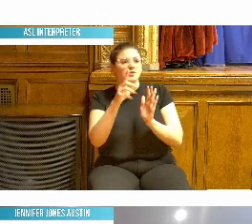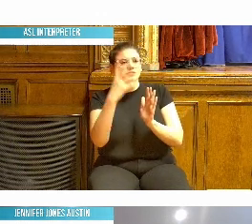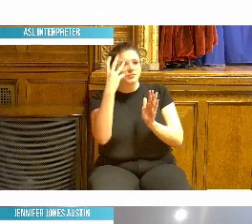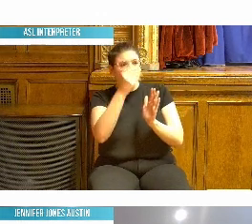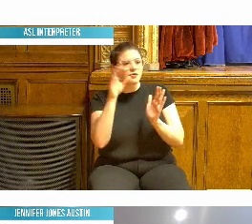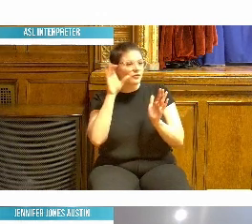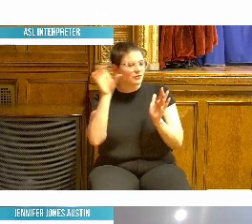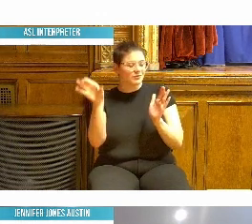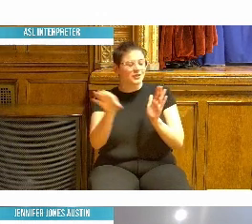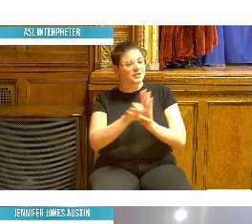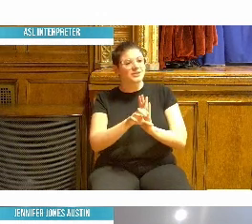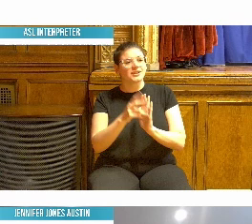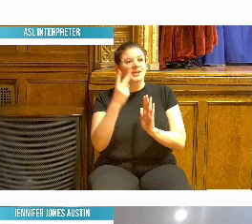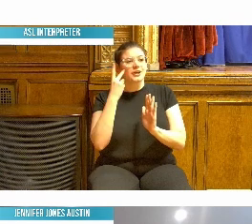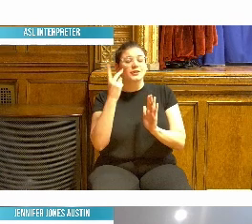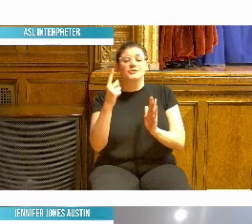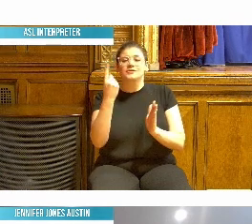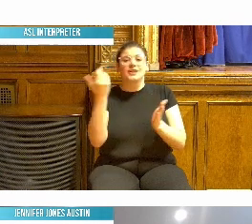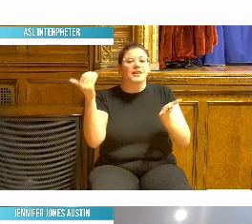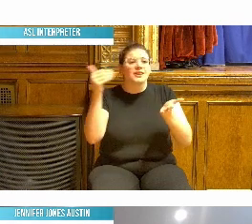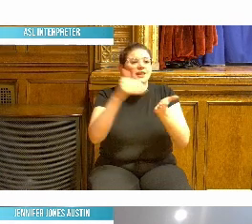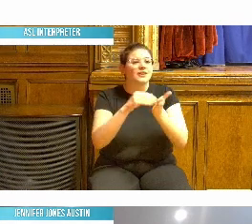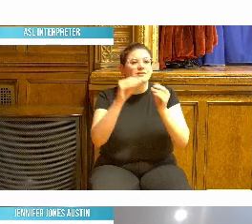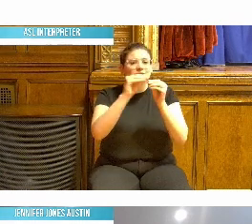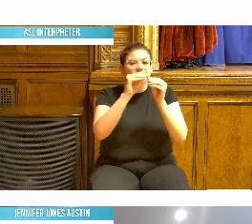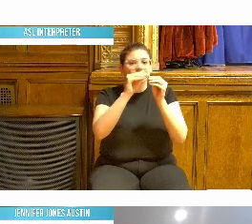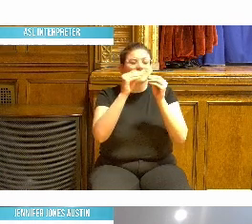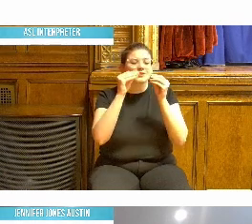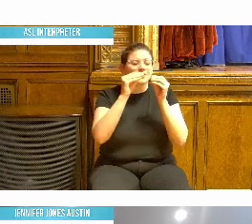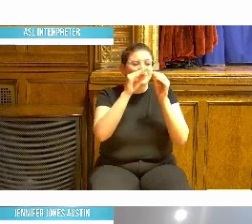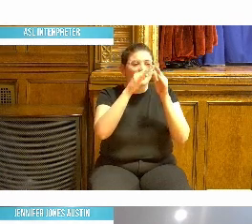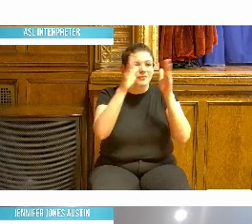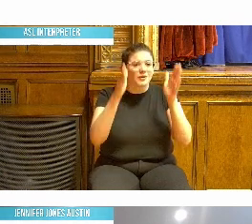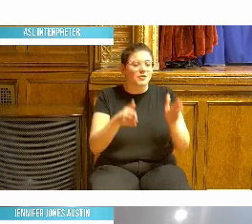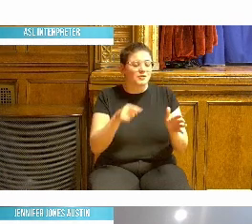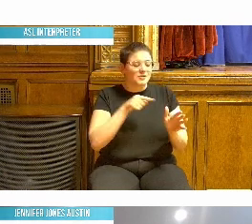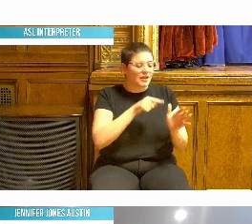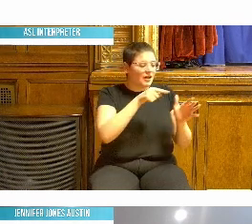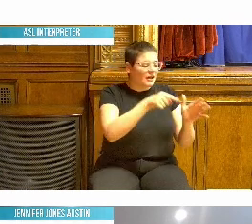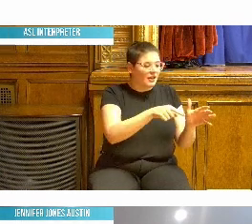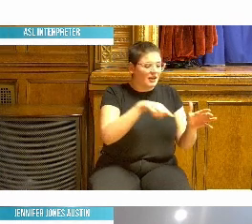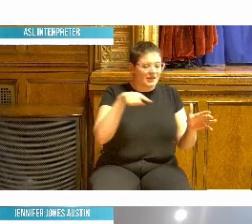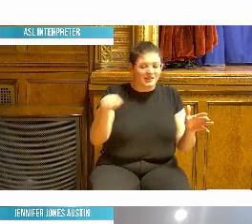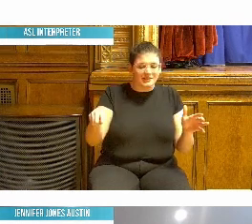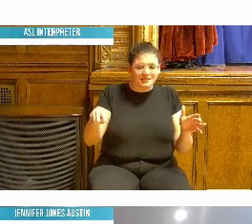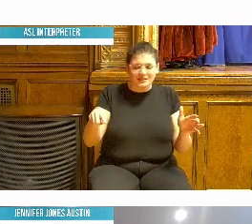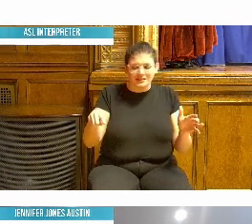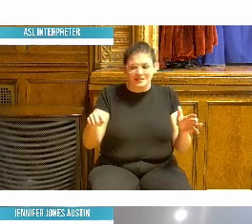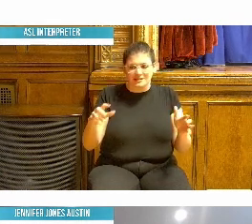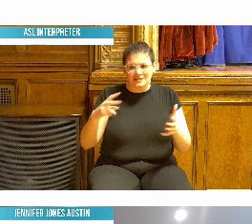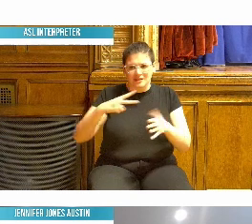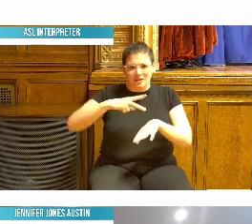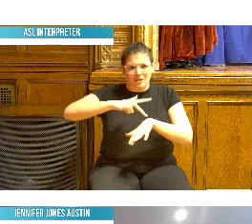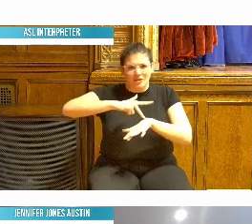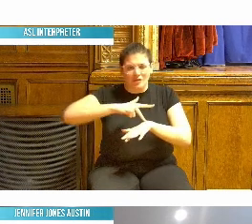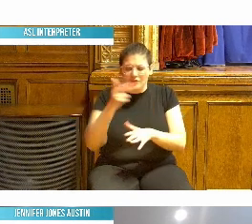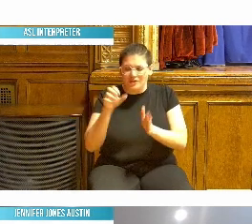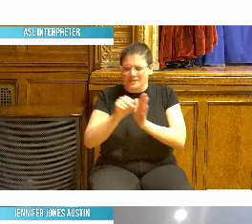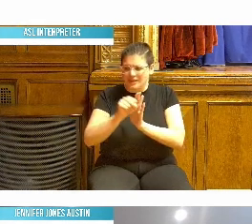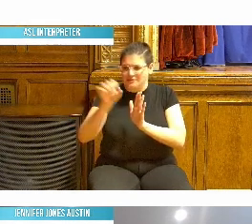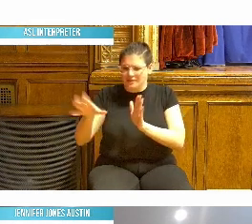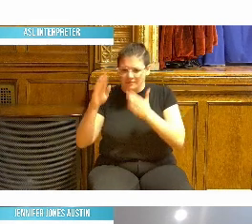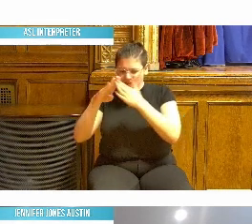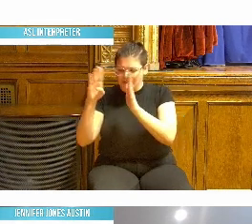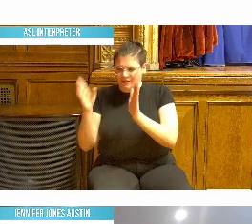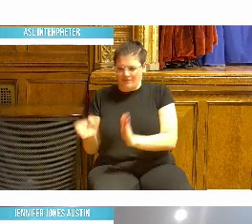homes and you end up with triple times affordable housing, concentrated poverty, and we